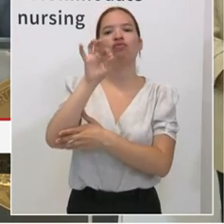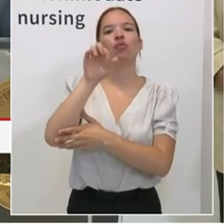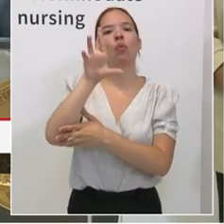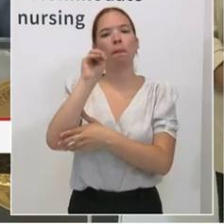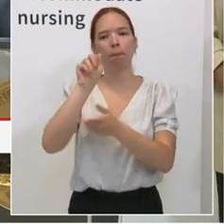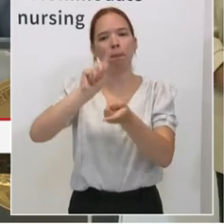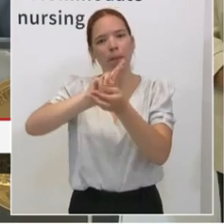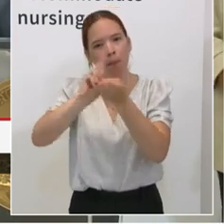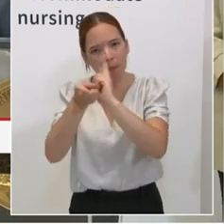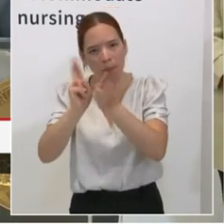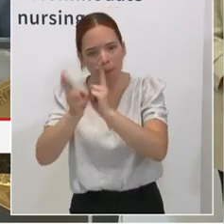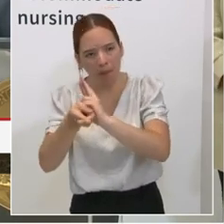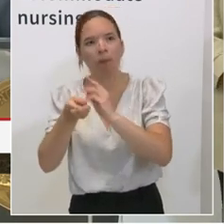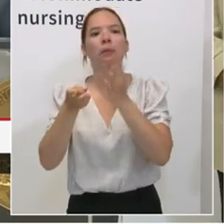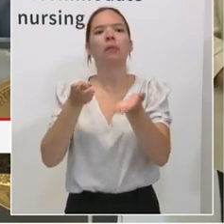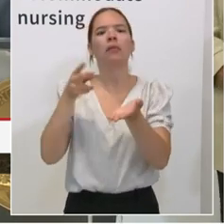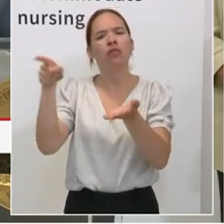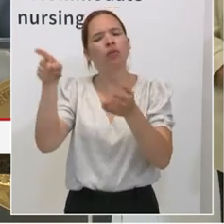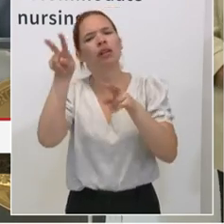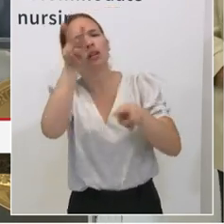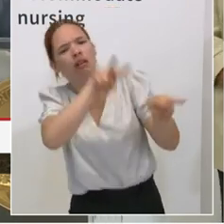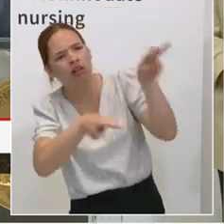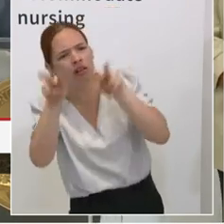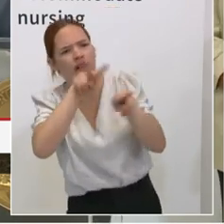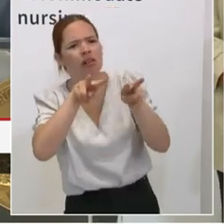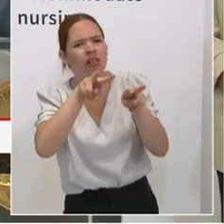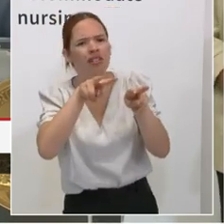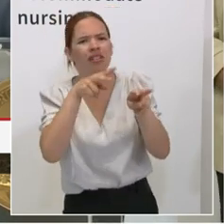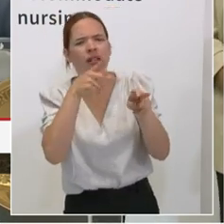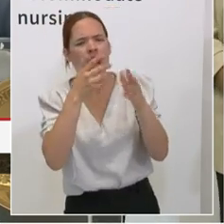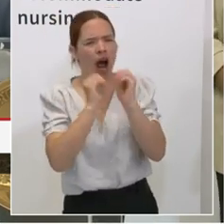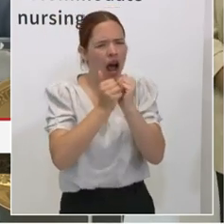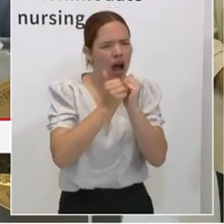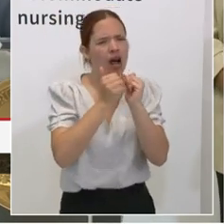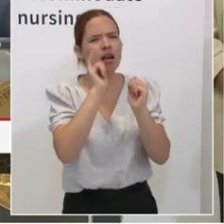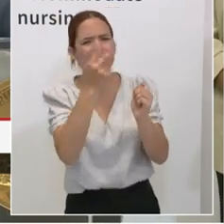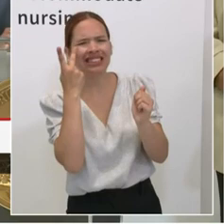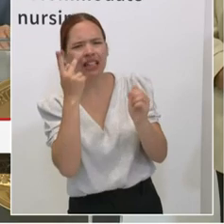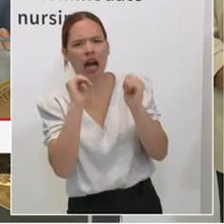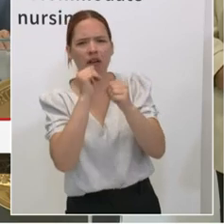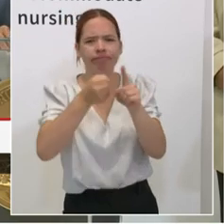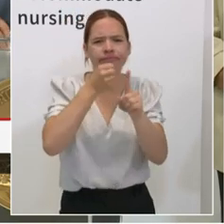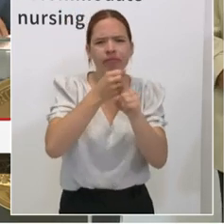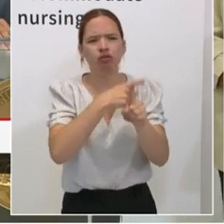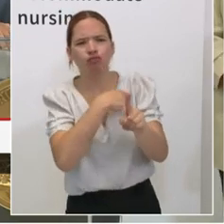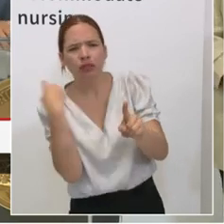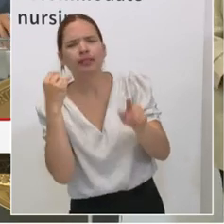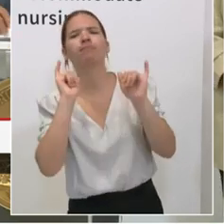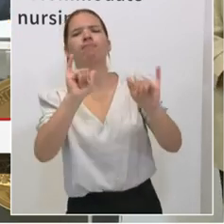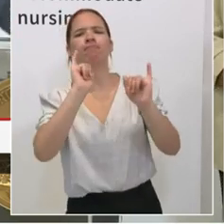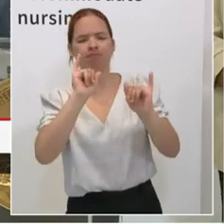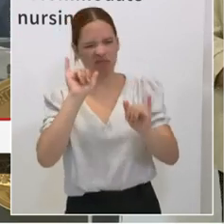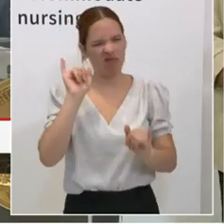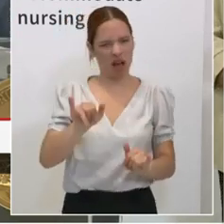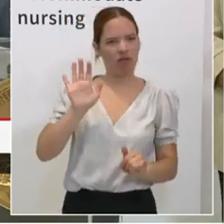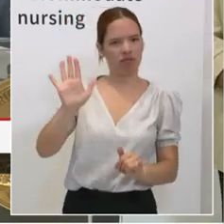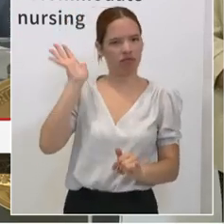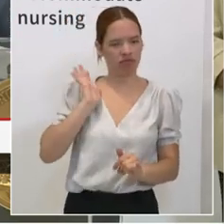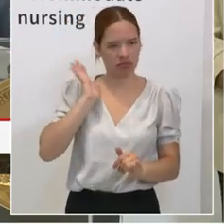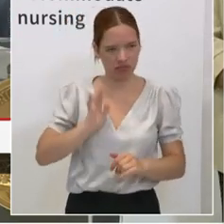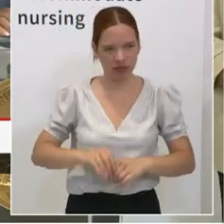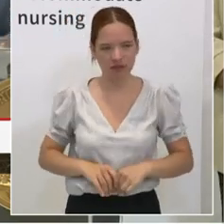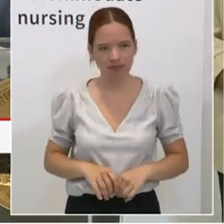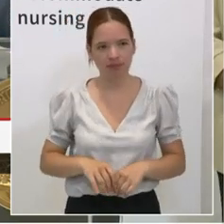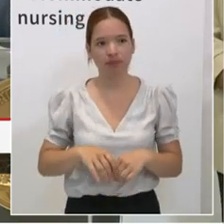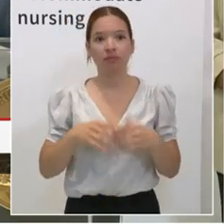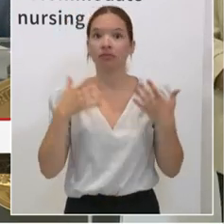risks that contribute to young people having contact with the justice system. And today, we are very, very